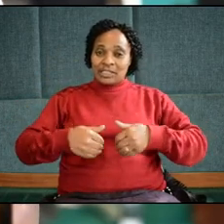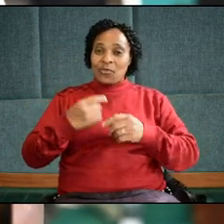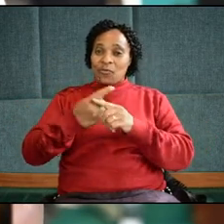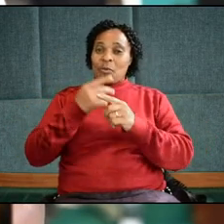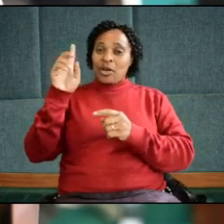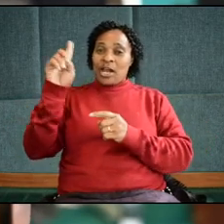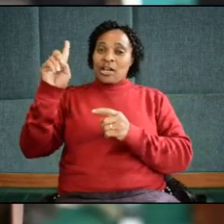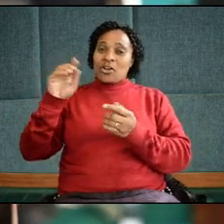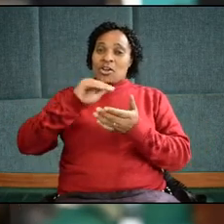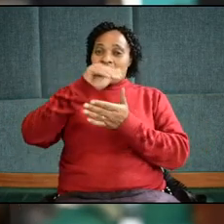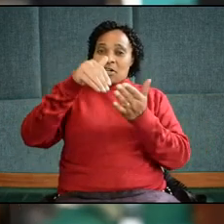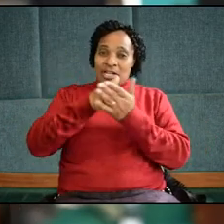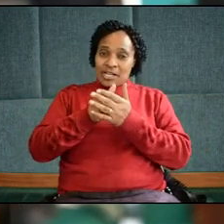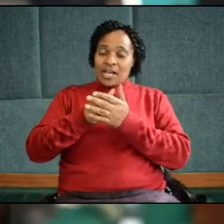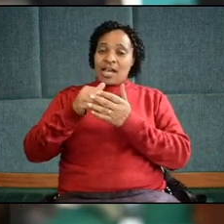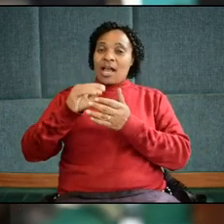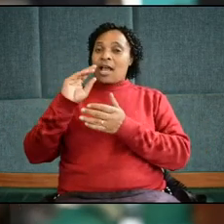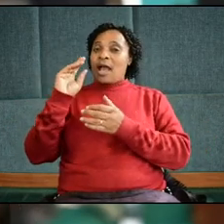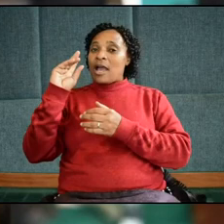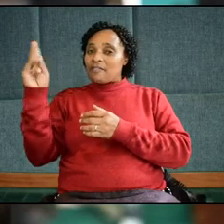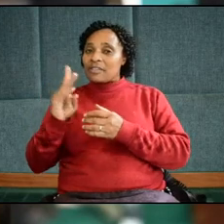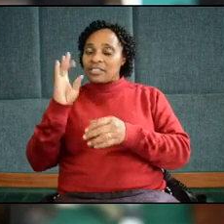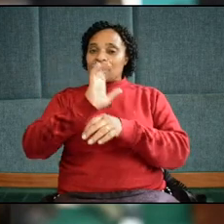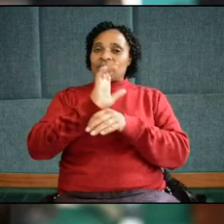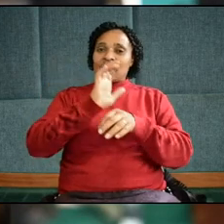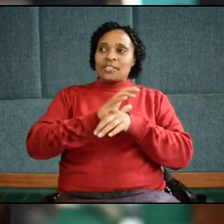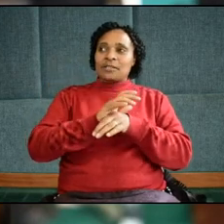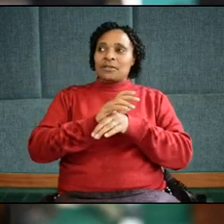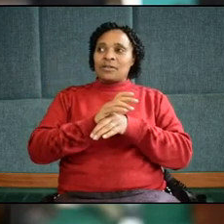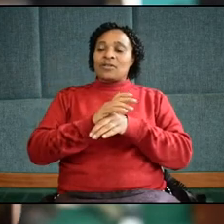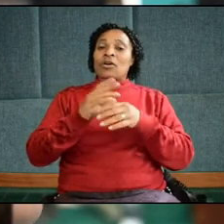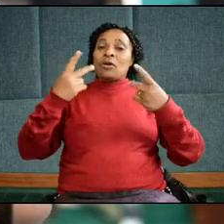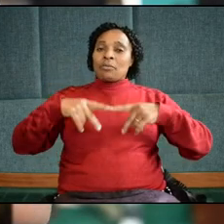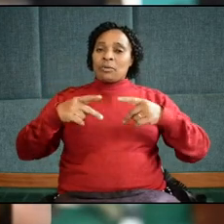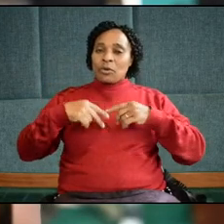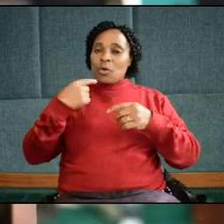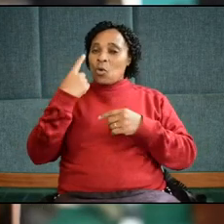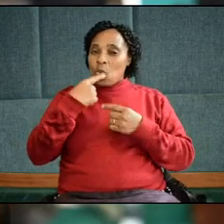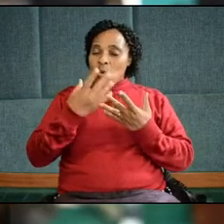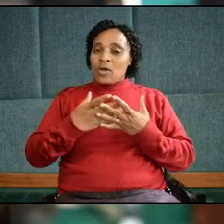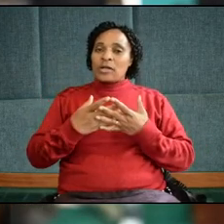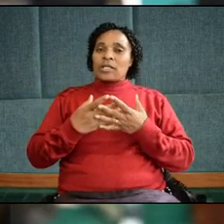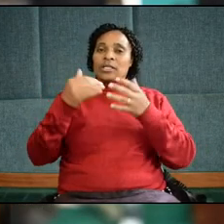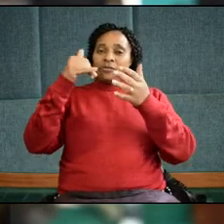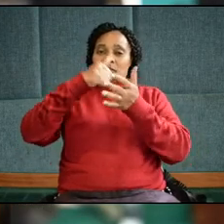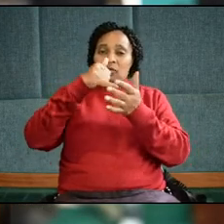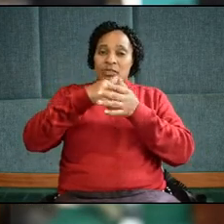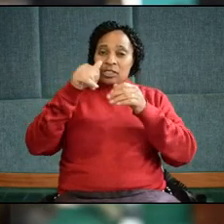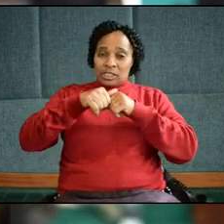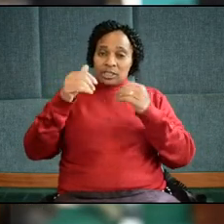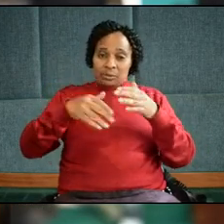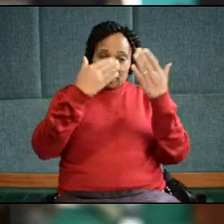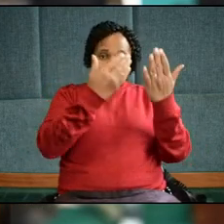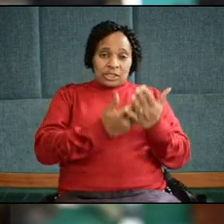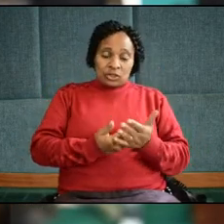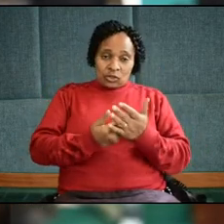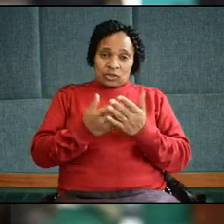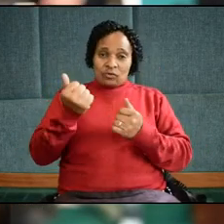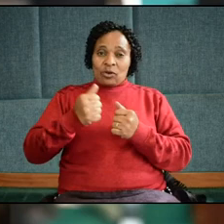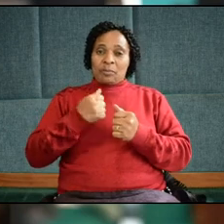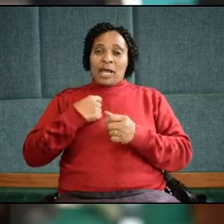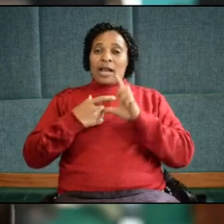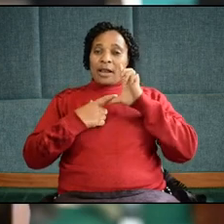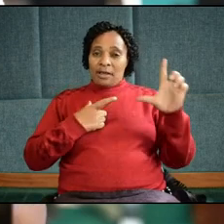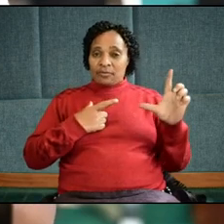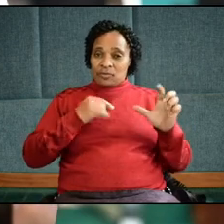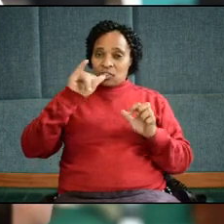Nairobi Central Seventh-day Adventist Church. The people who are going to be involved in this presentation are, from my